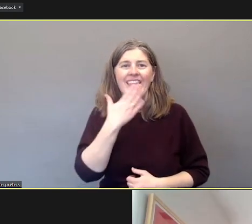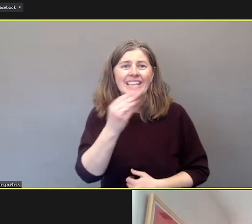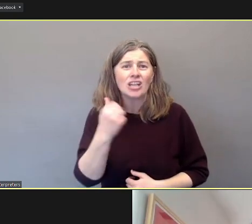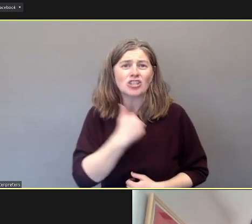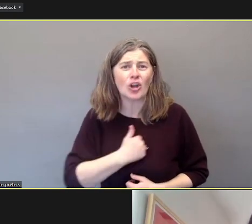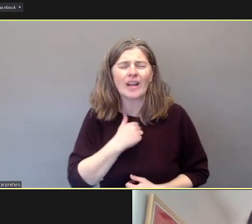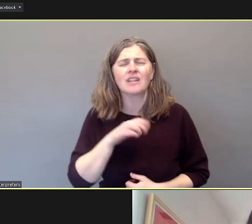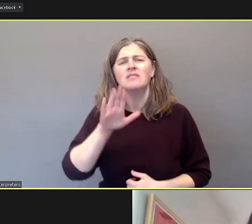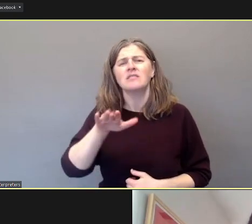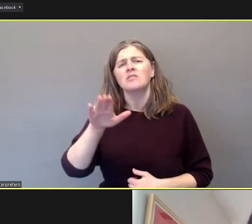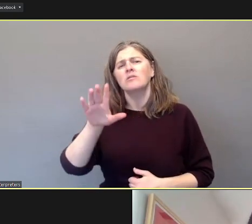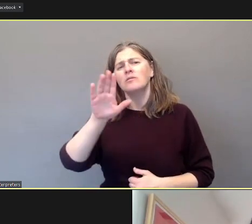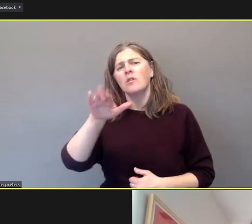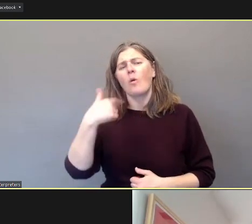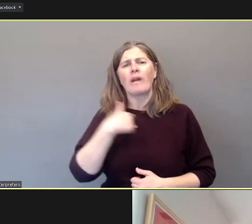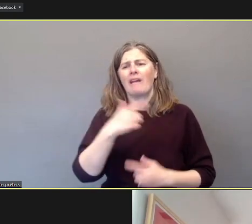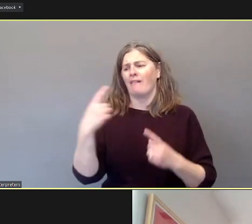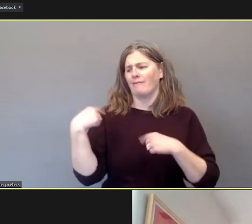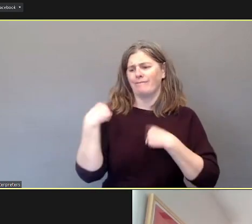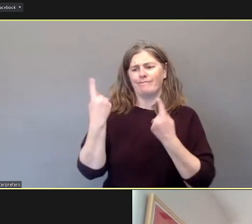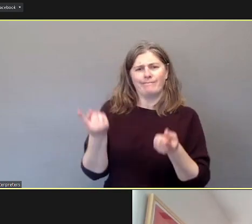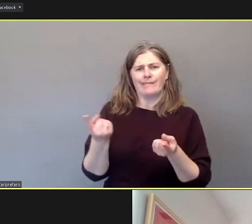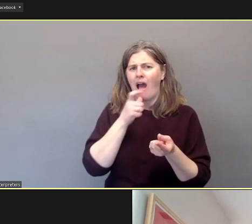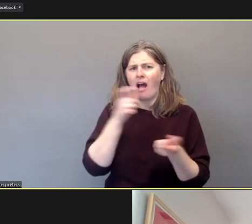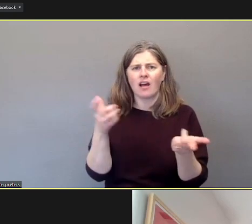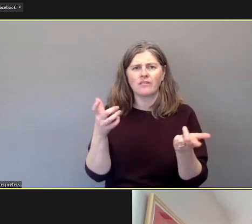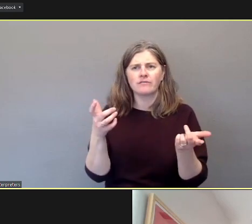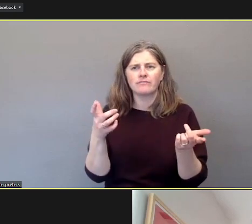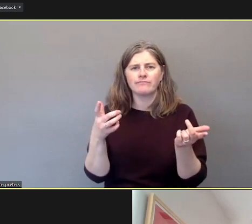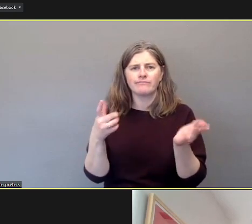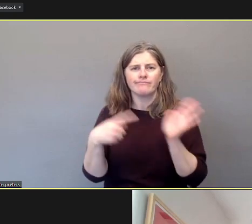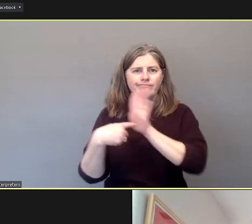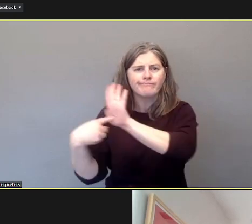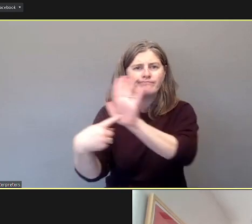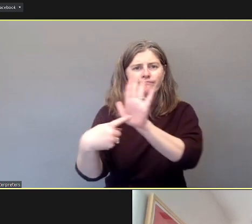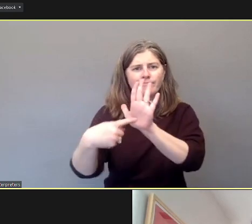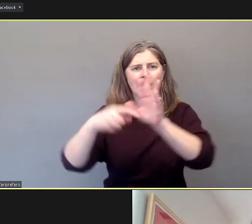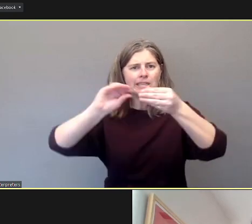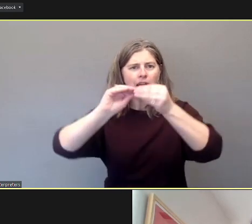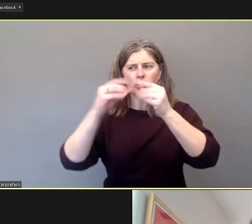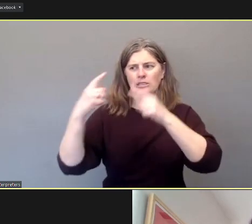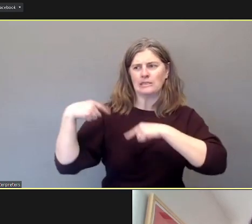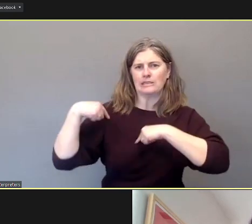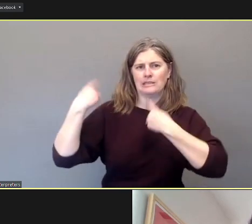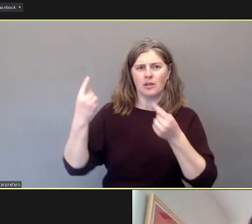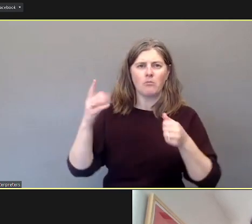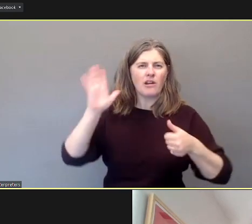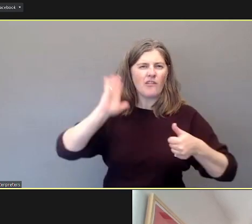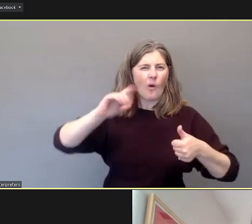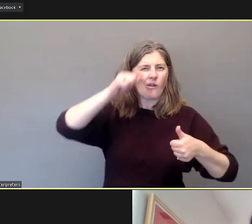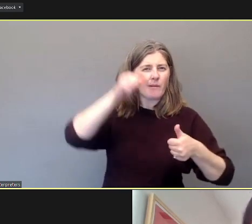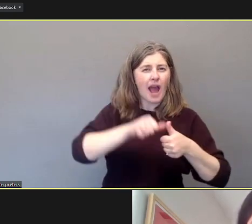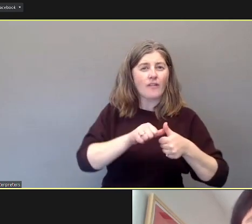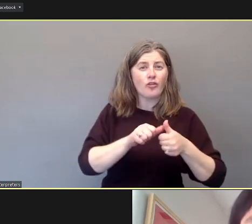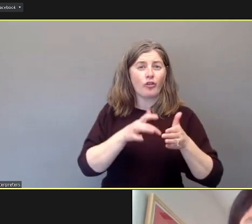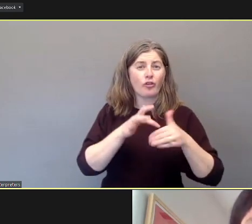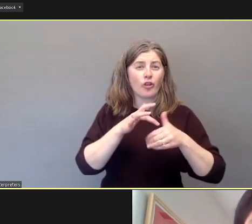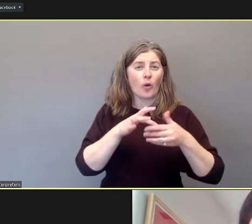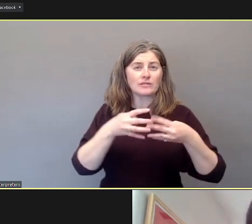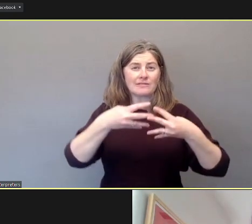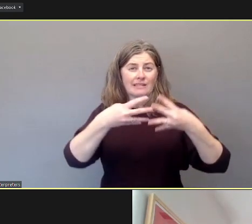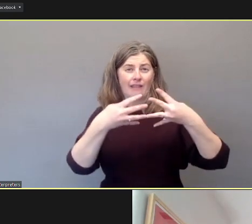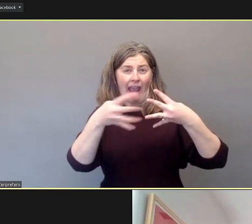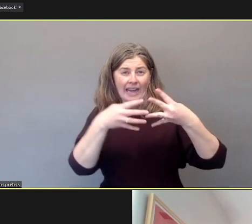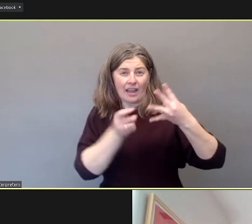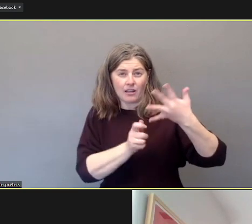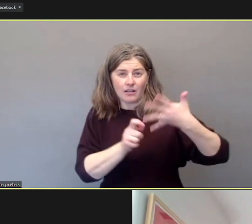Dr. Straits, we had a lot of front-facing metrics since things began. We had the early gating criteria that include the